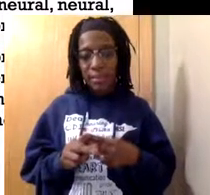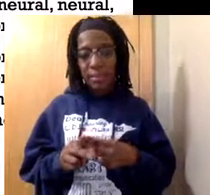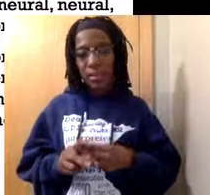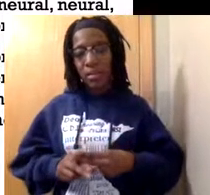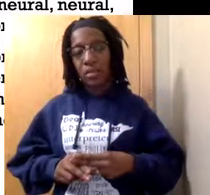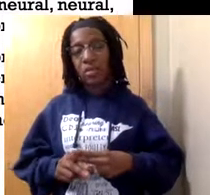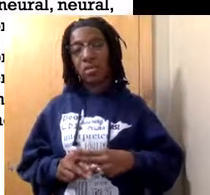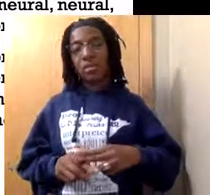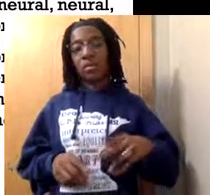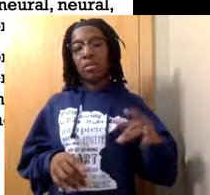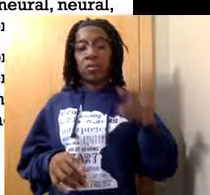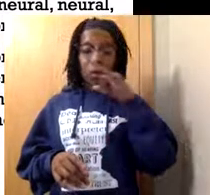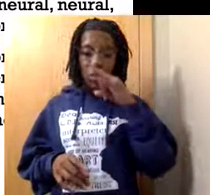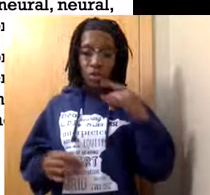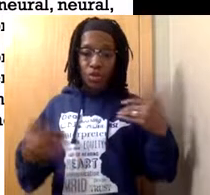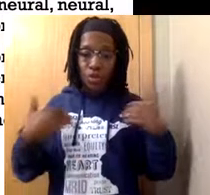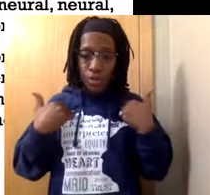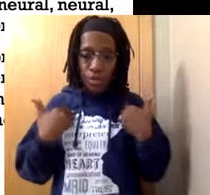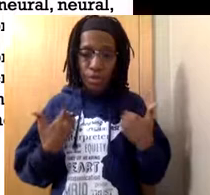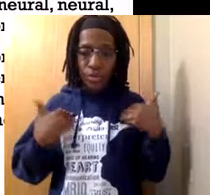the Children Youth